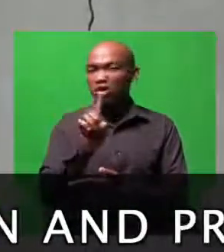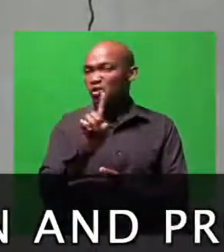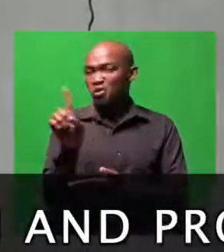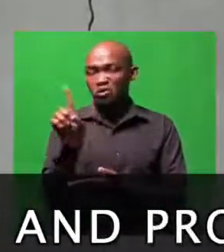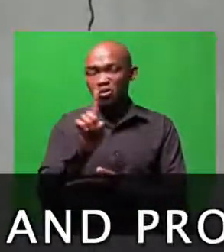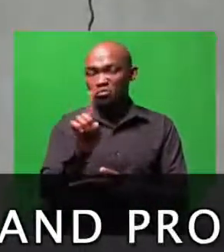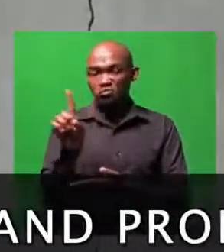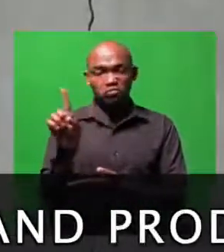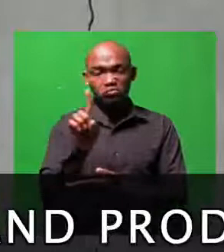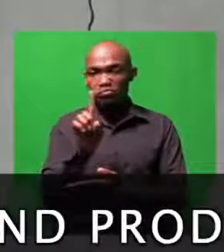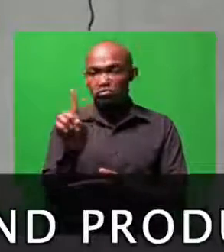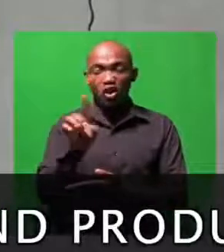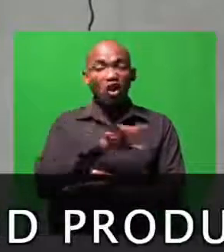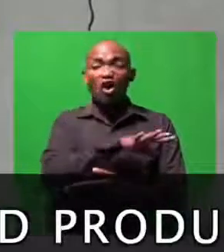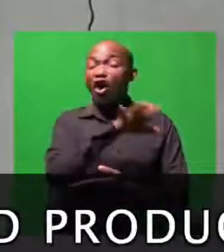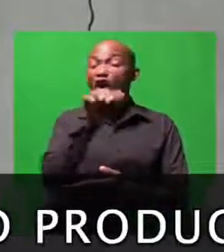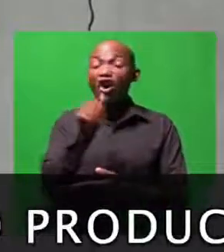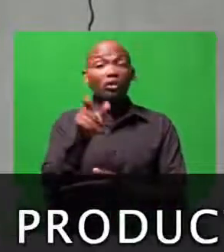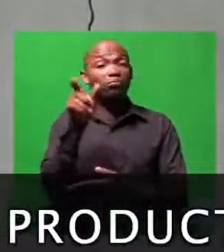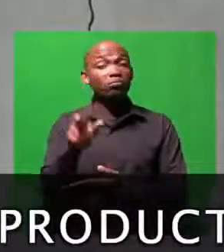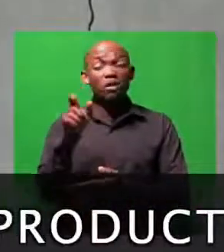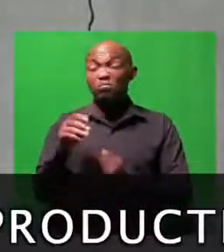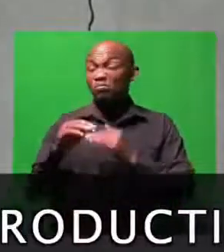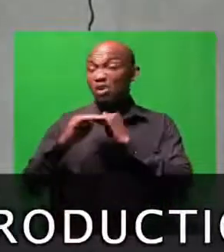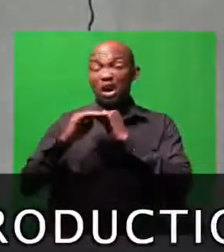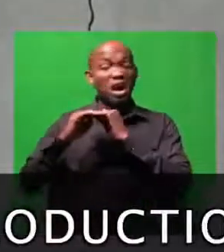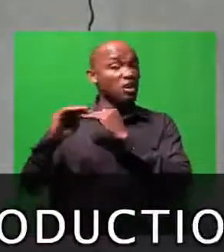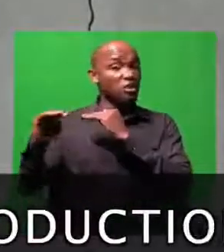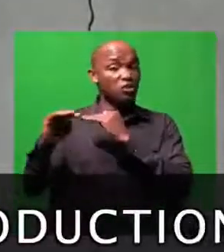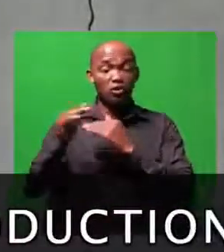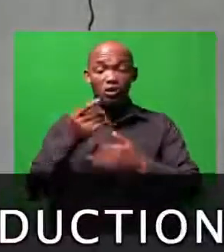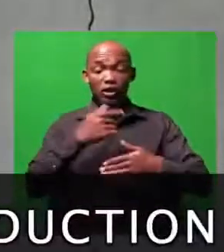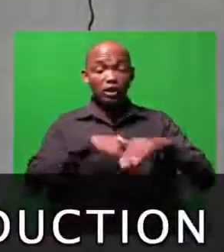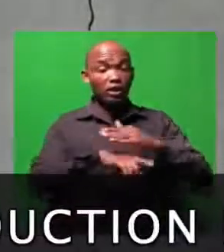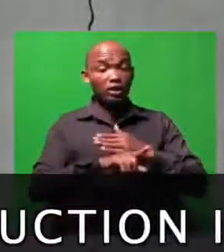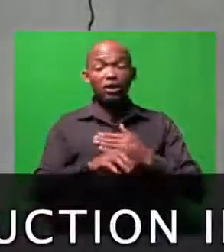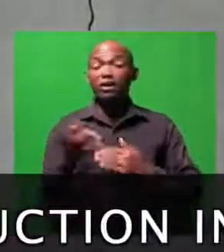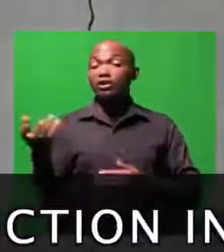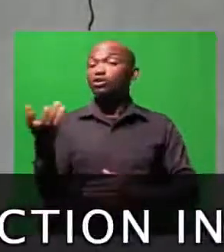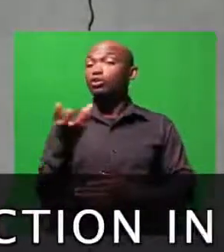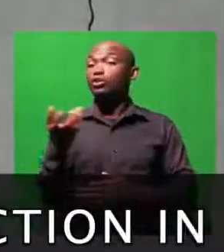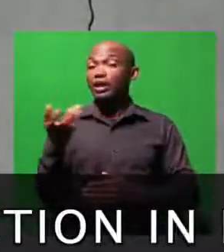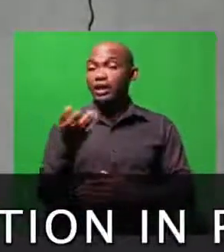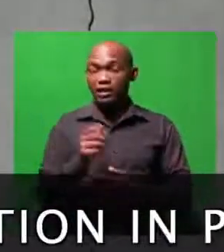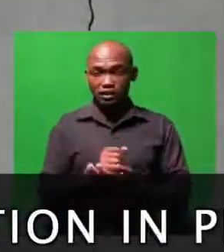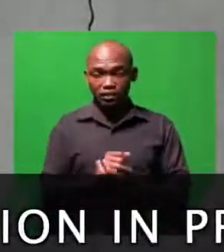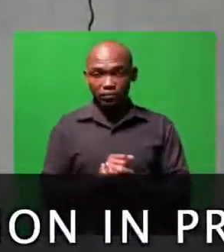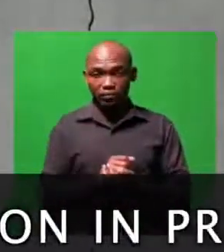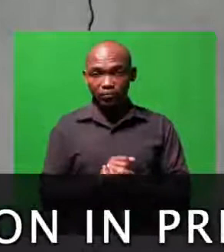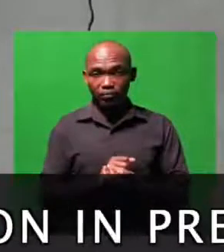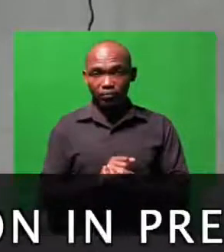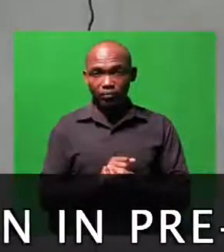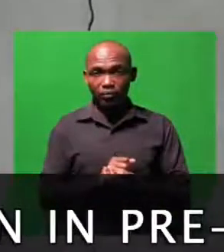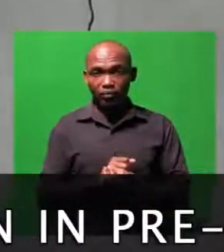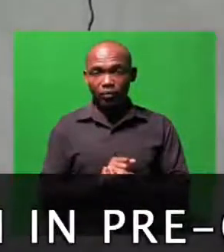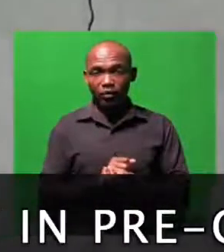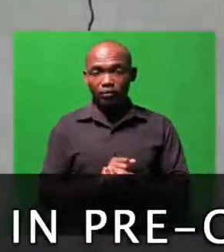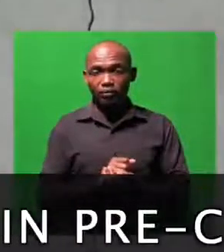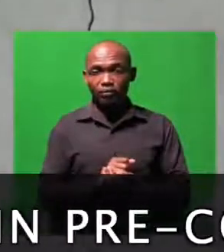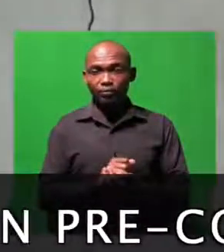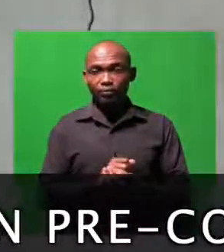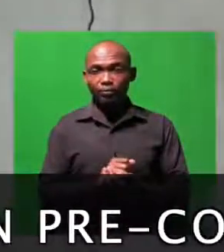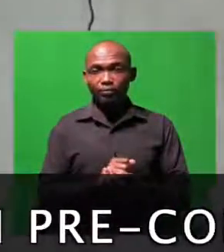Also, there was no a lower class. All people were equal within the